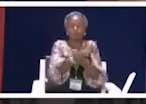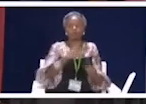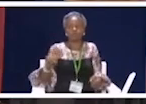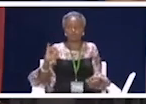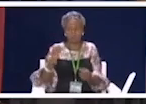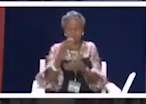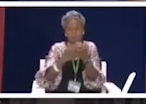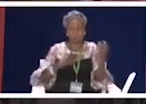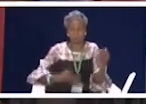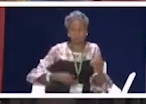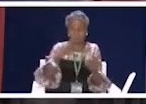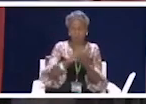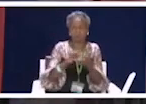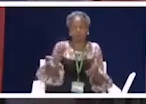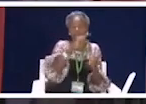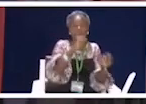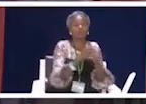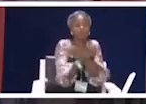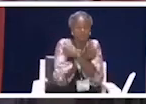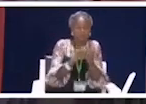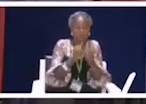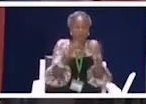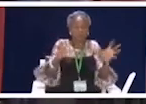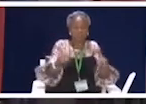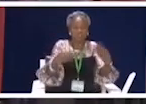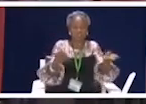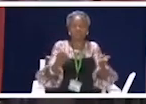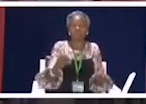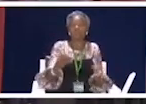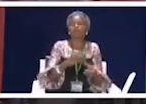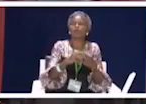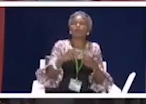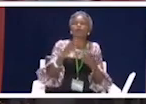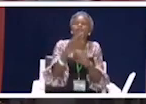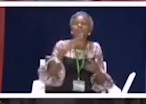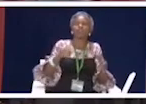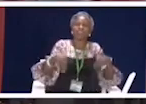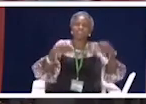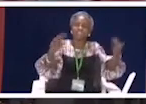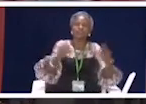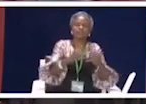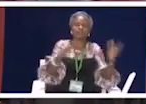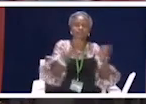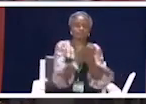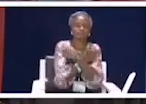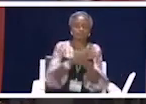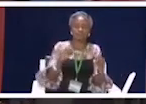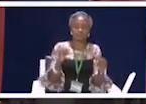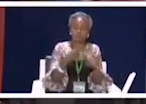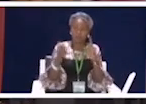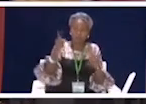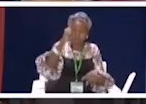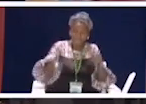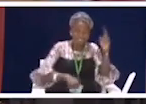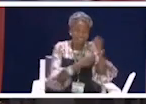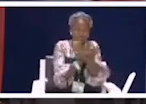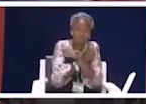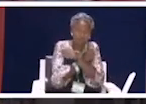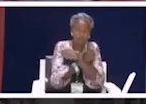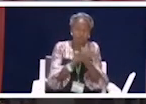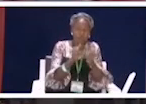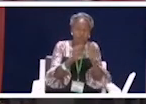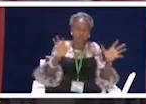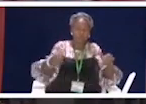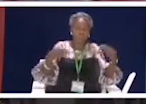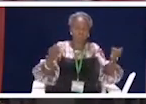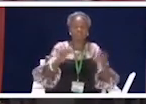Someone said you can love without giving. You can give without loving. But you cannot love without